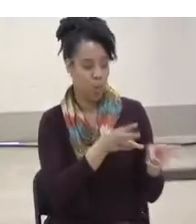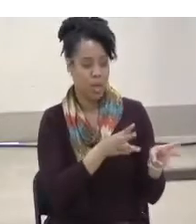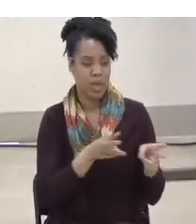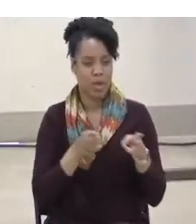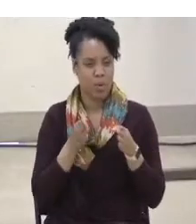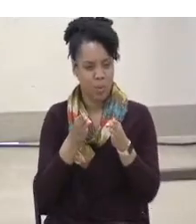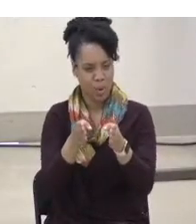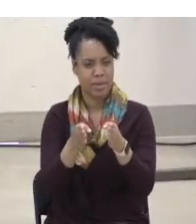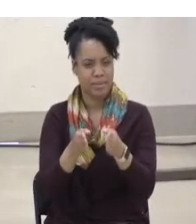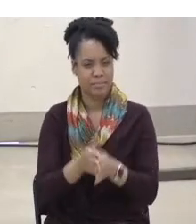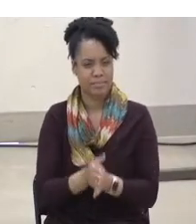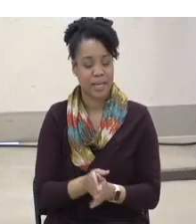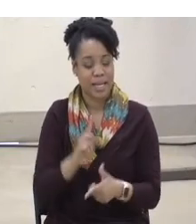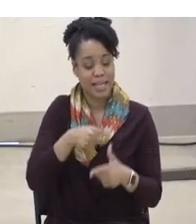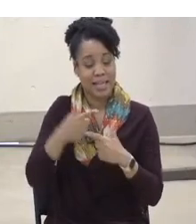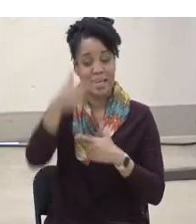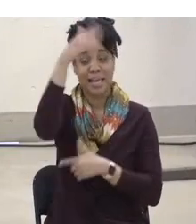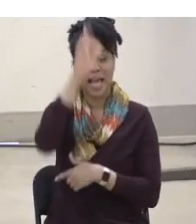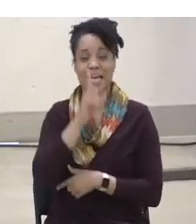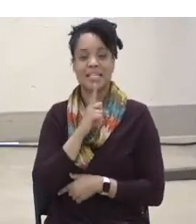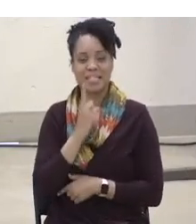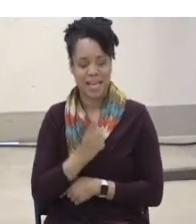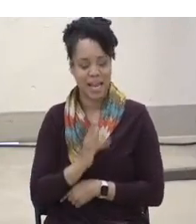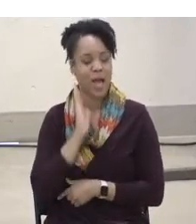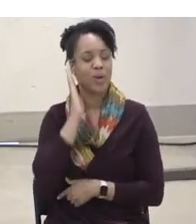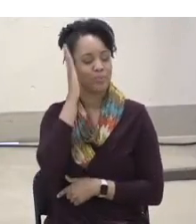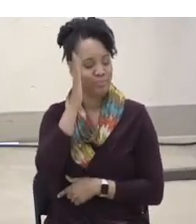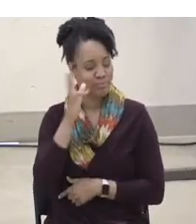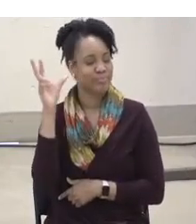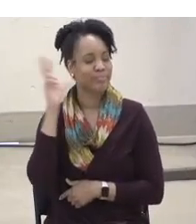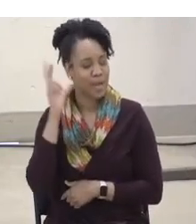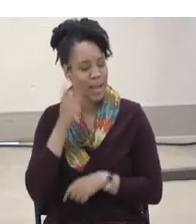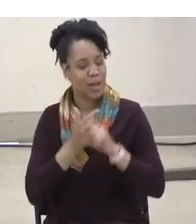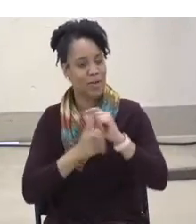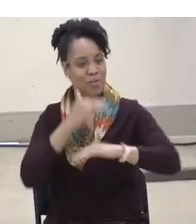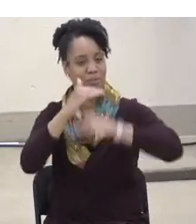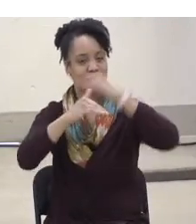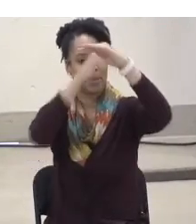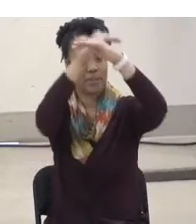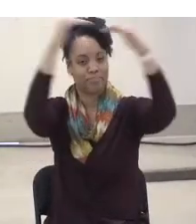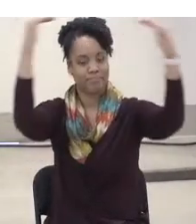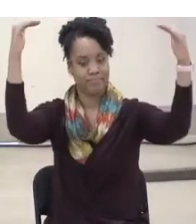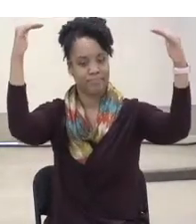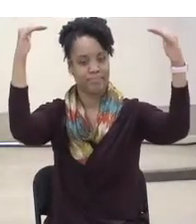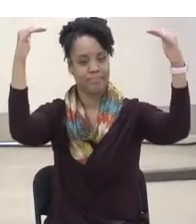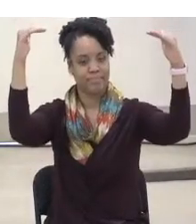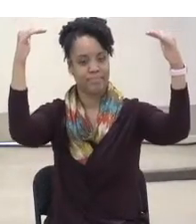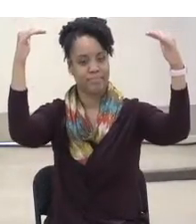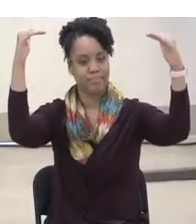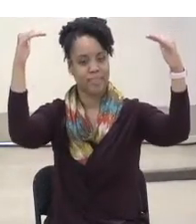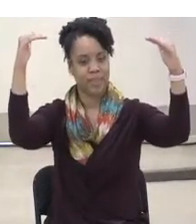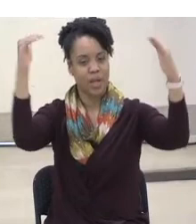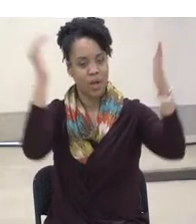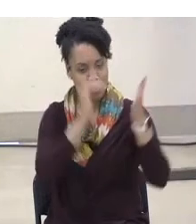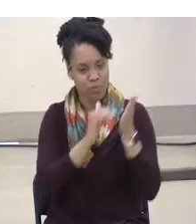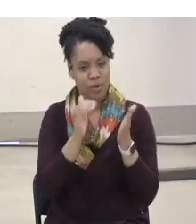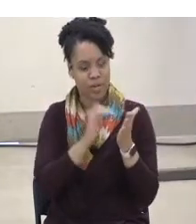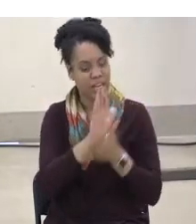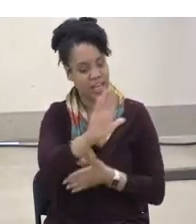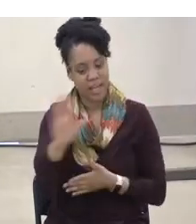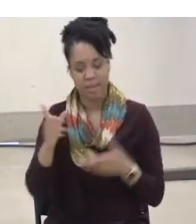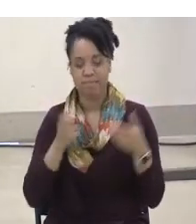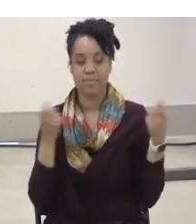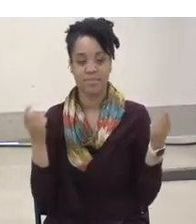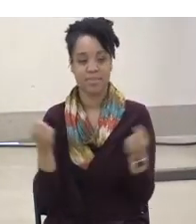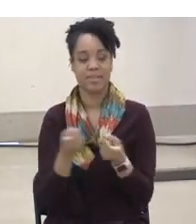conviertes de tus malos caminos. then God said, I'll hear from heaven, Entonces Dios dice, yo iré desde los cielos, I'll forgive their